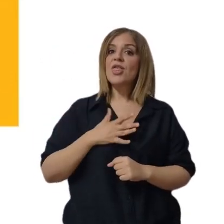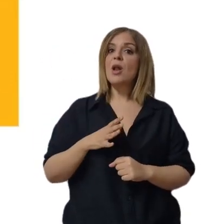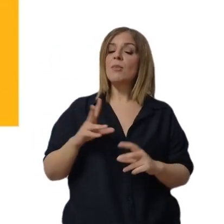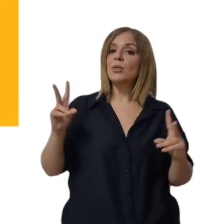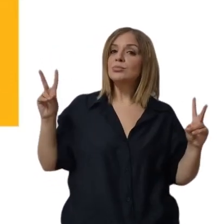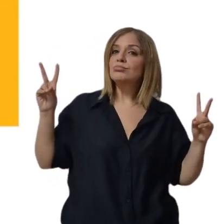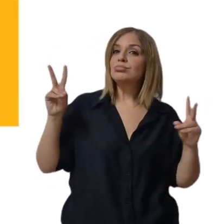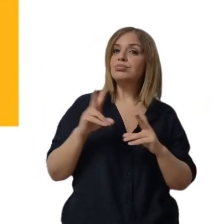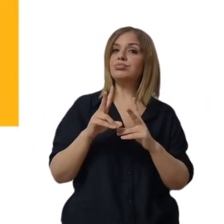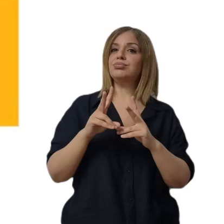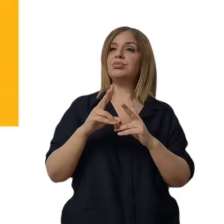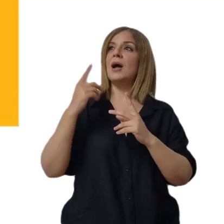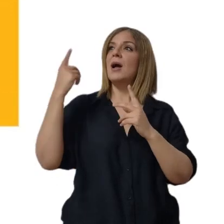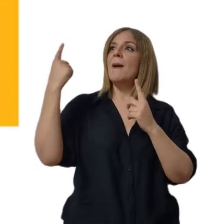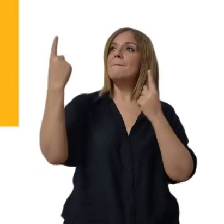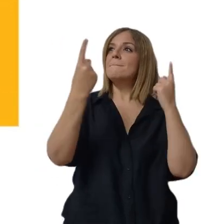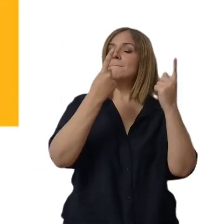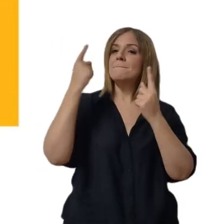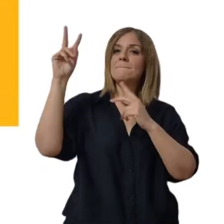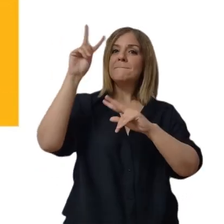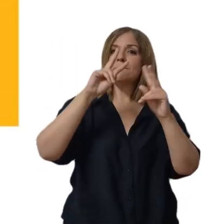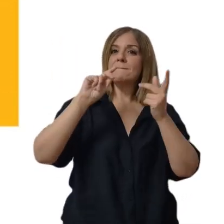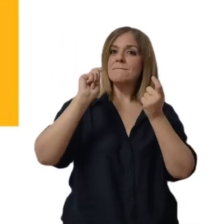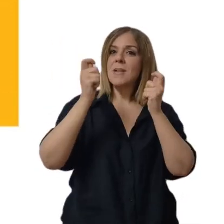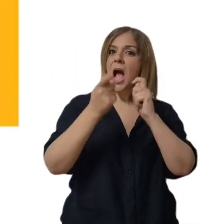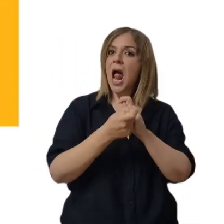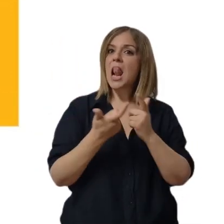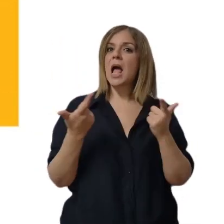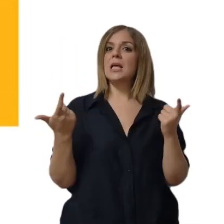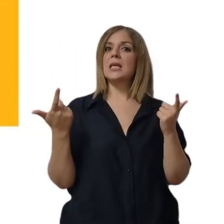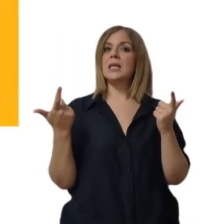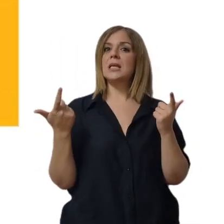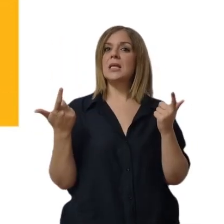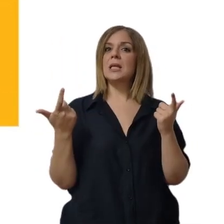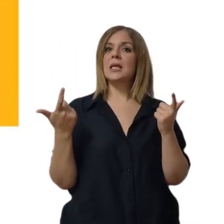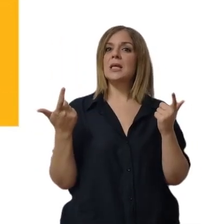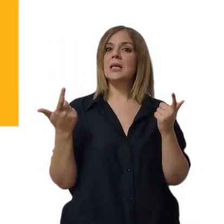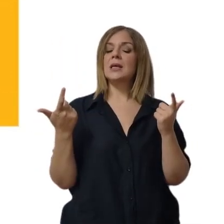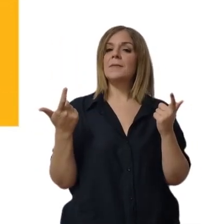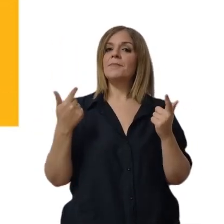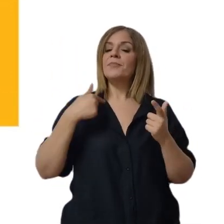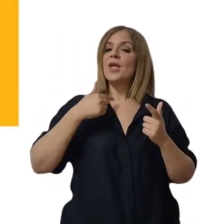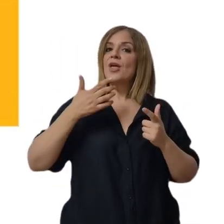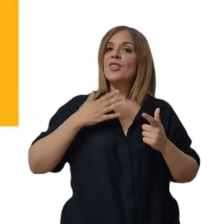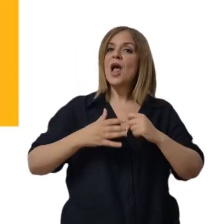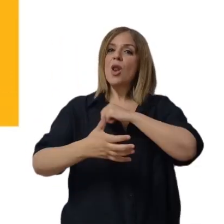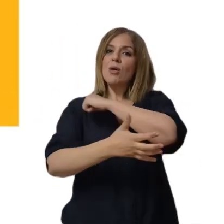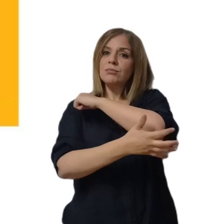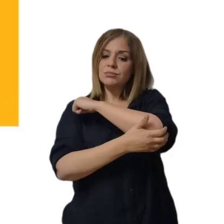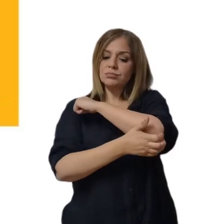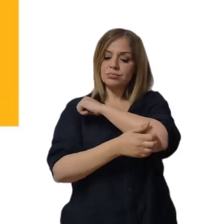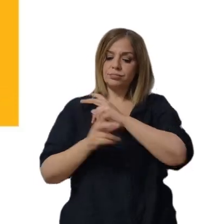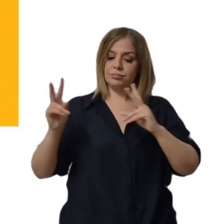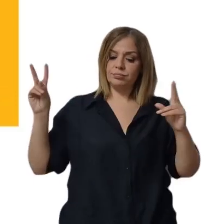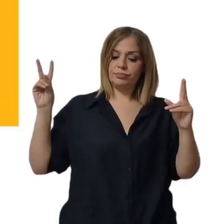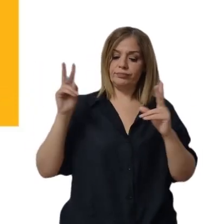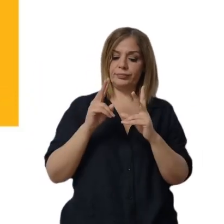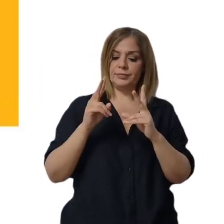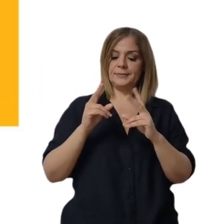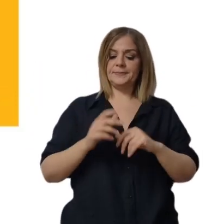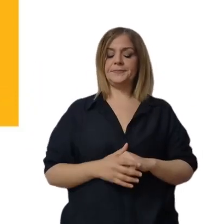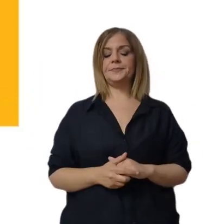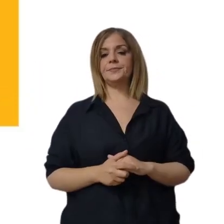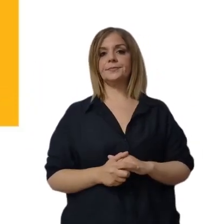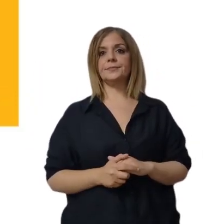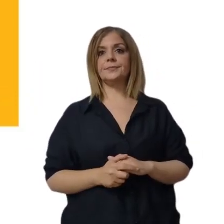combating climate change, first of all, but also to poverty alleviation.